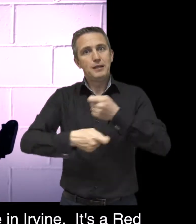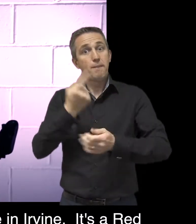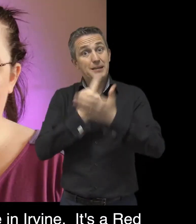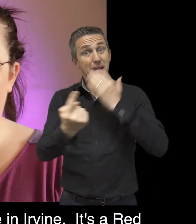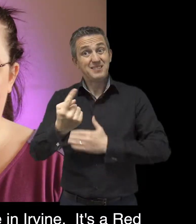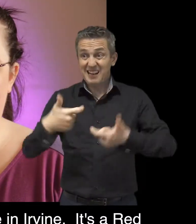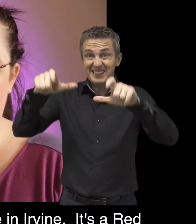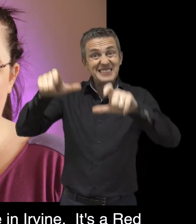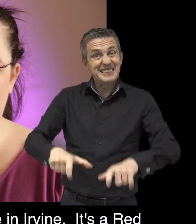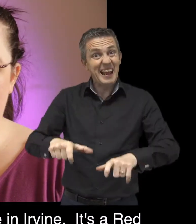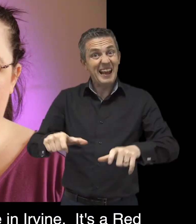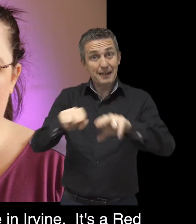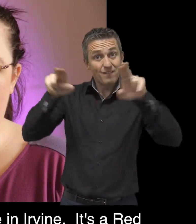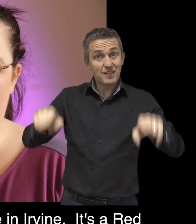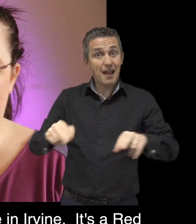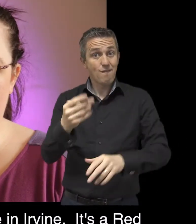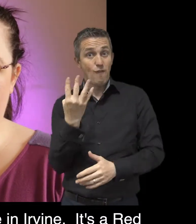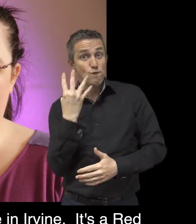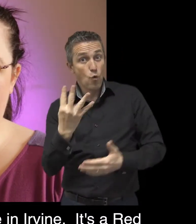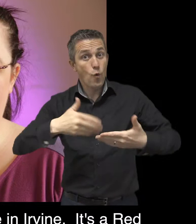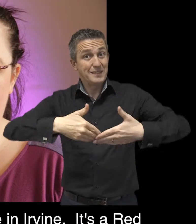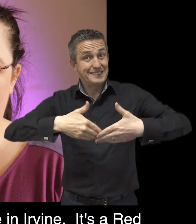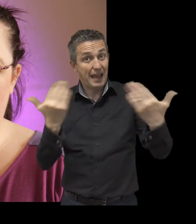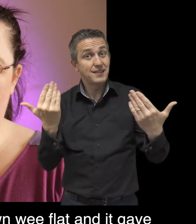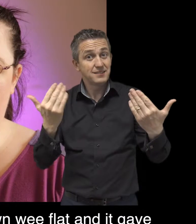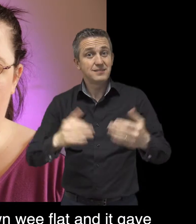days, and